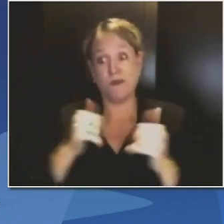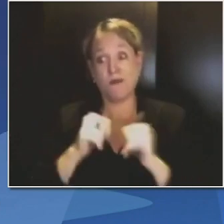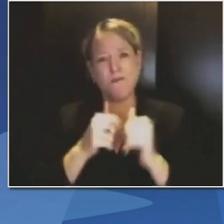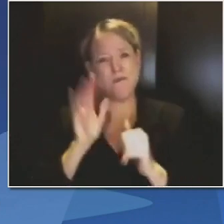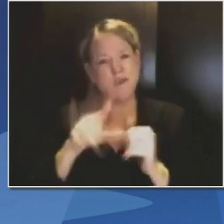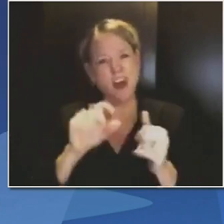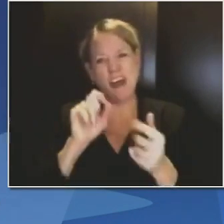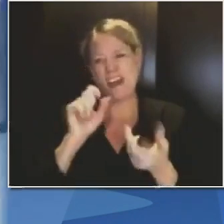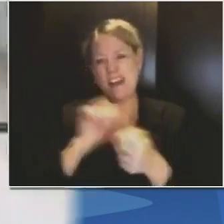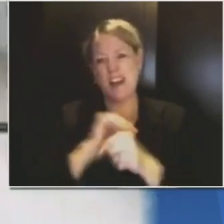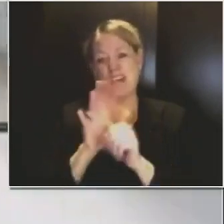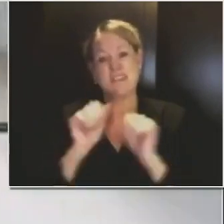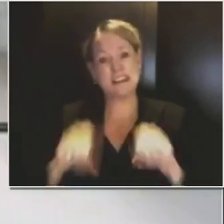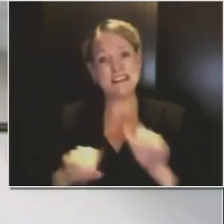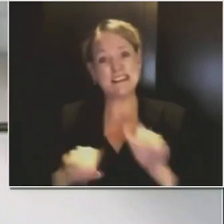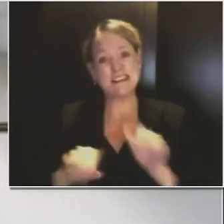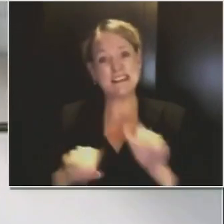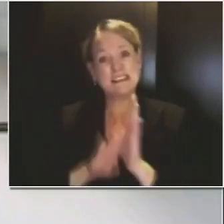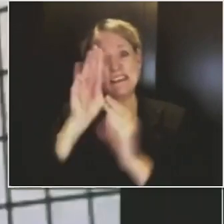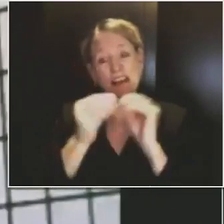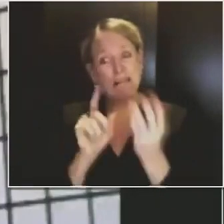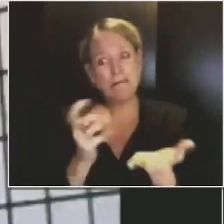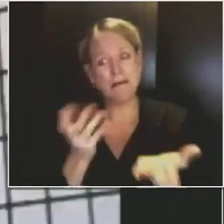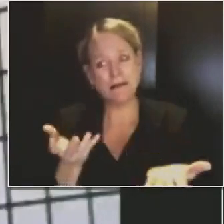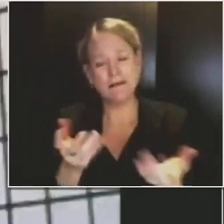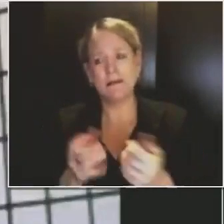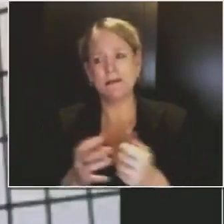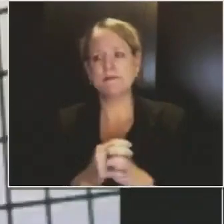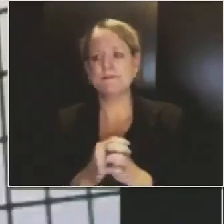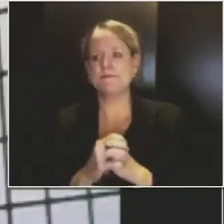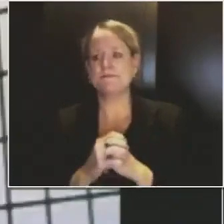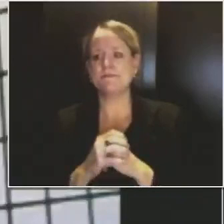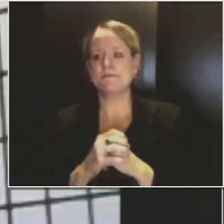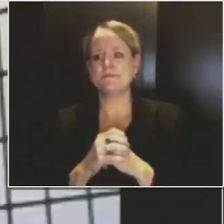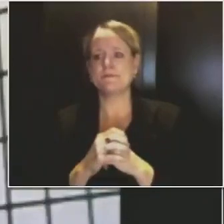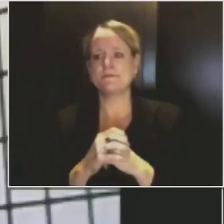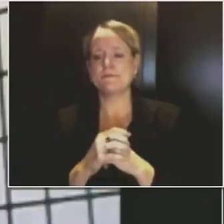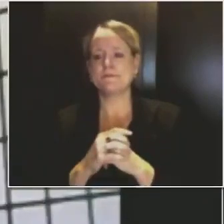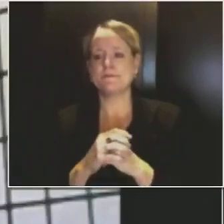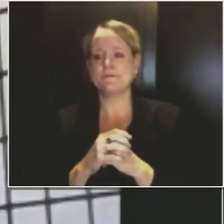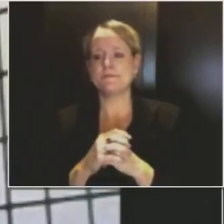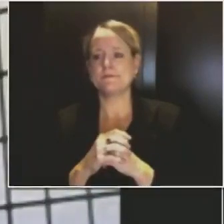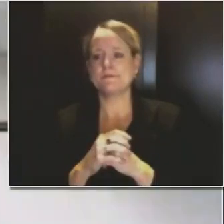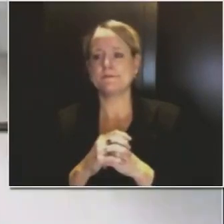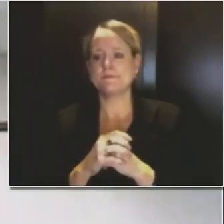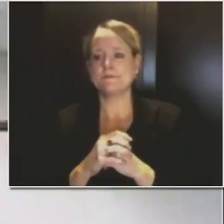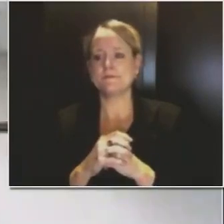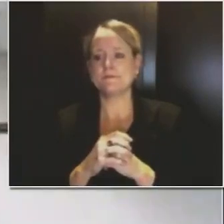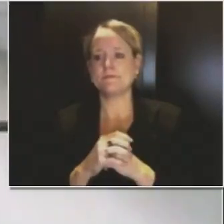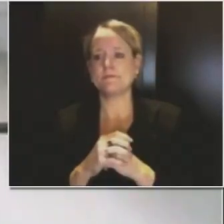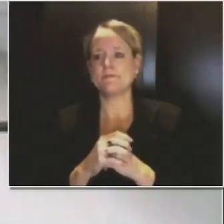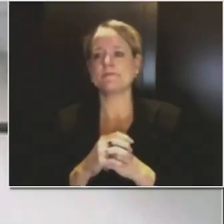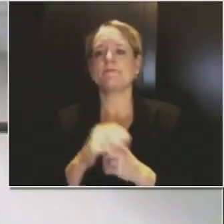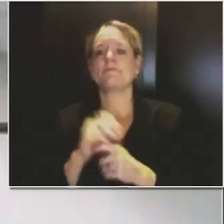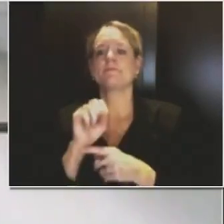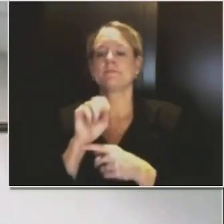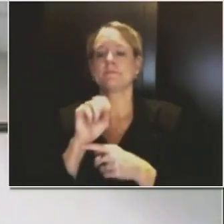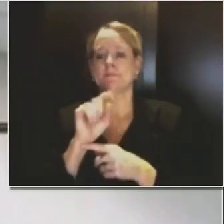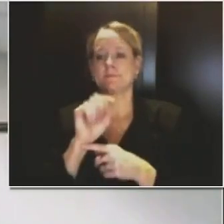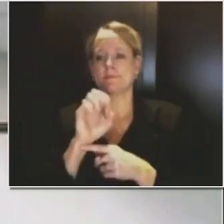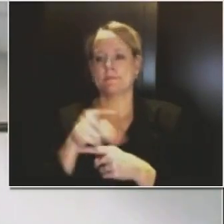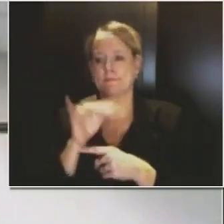your area. So yeah, our outbreak expert. So. Yep. So I will take a first stab at